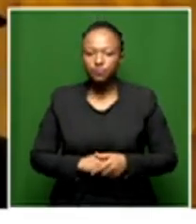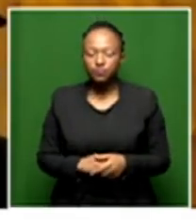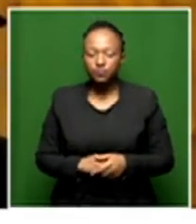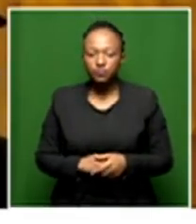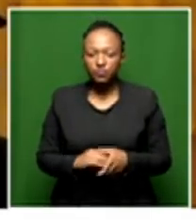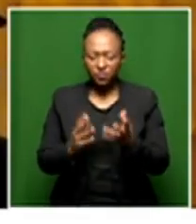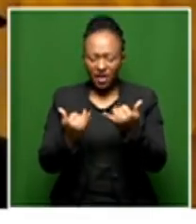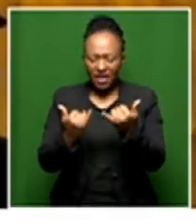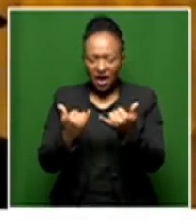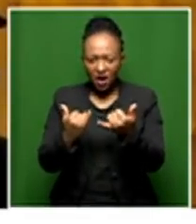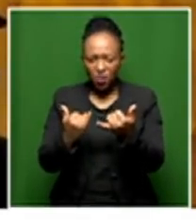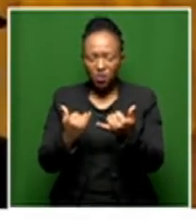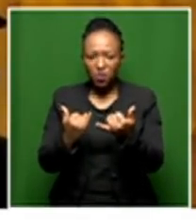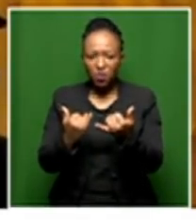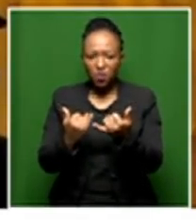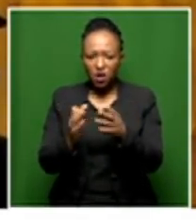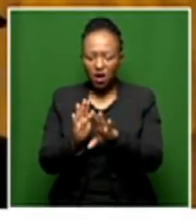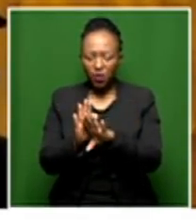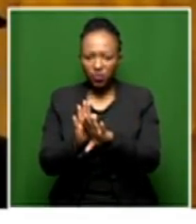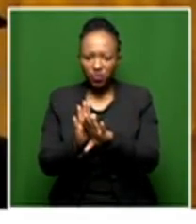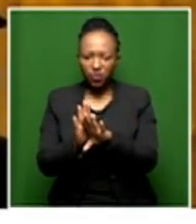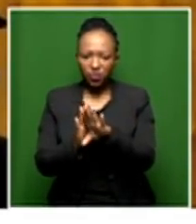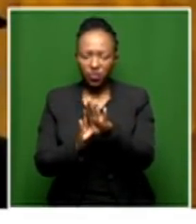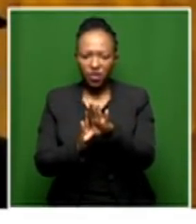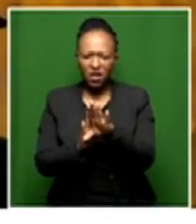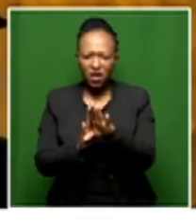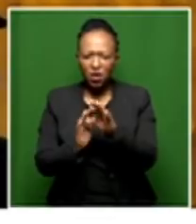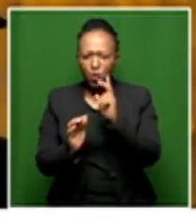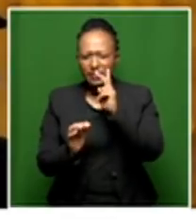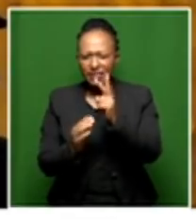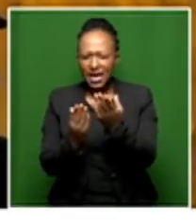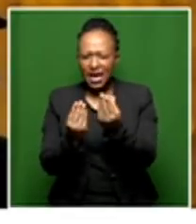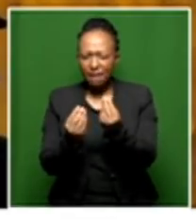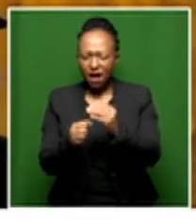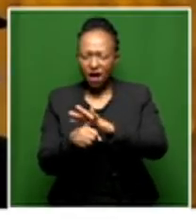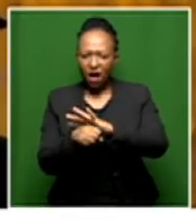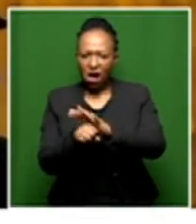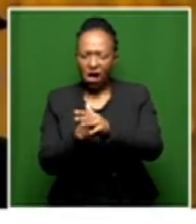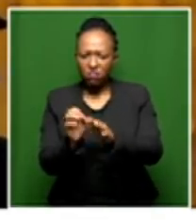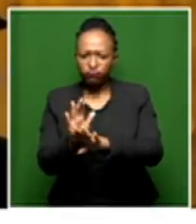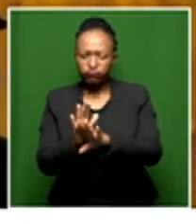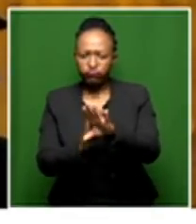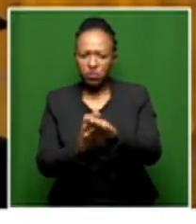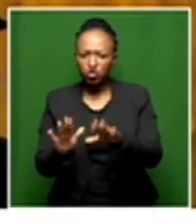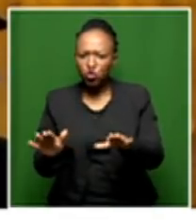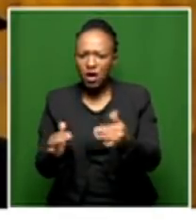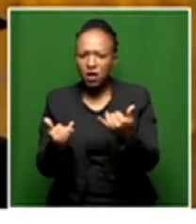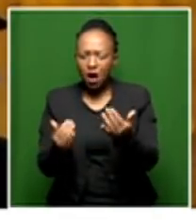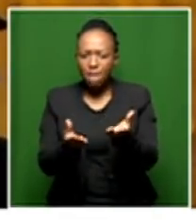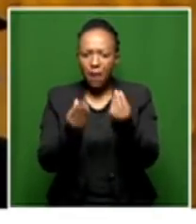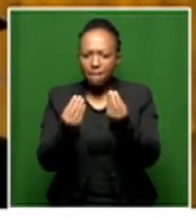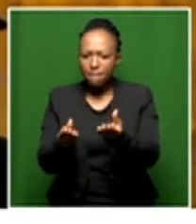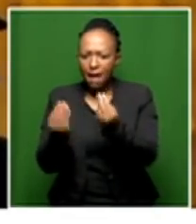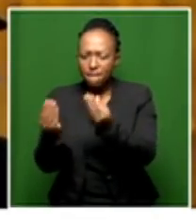to be, in this particular wave that we're starting to see growing, more children that are getting it and more classes